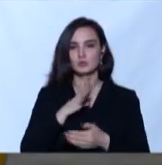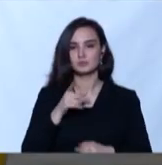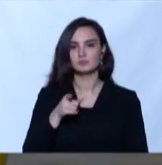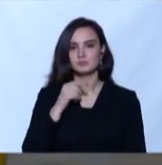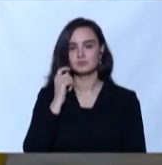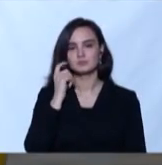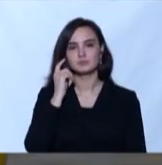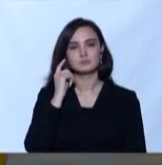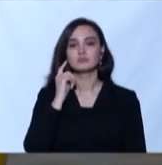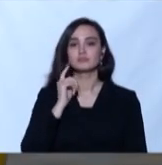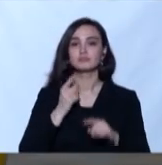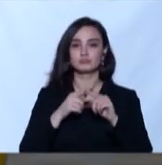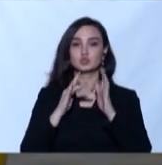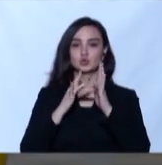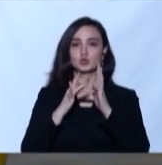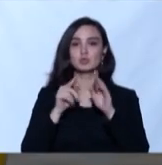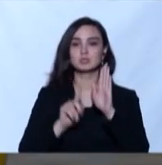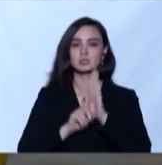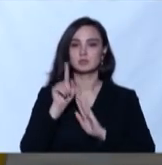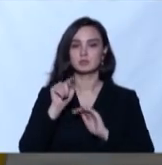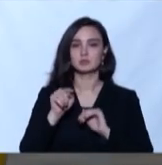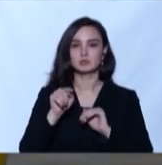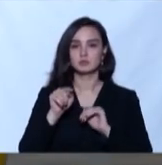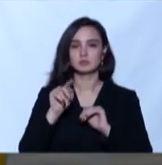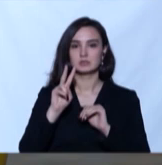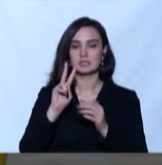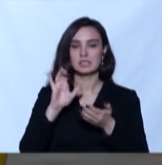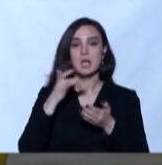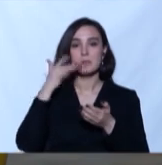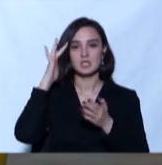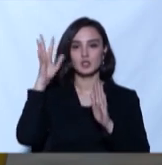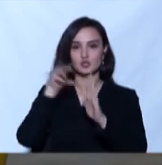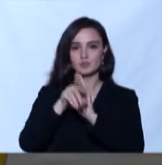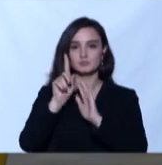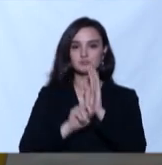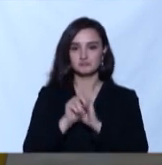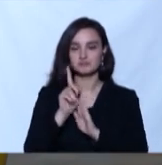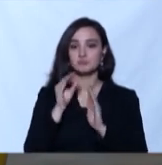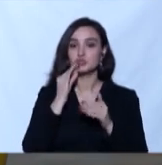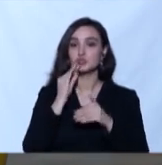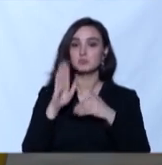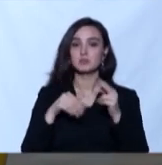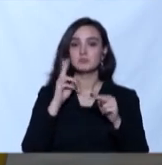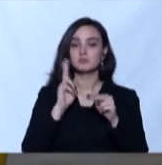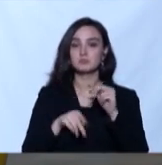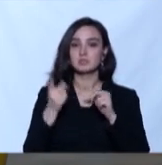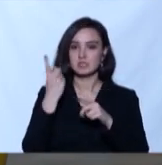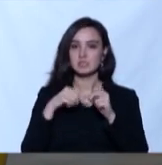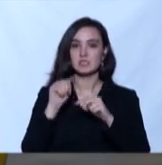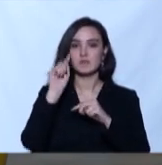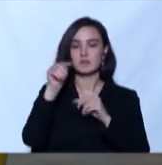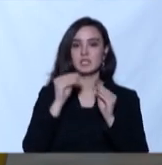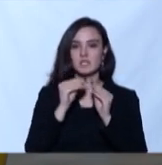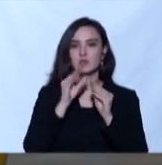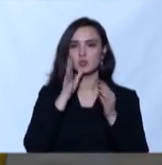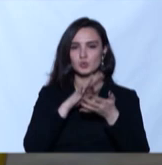place on a journey. So it starts in Kansas, which is a state in America, and it ends back in Kansas, but along